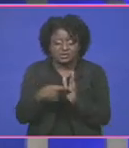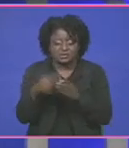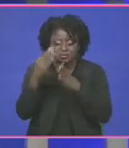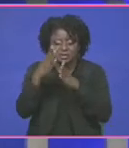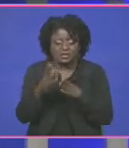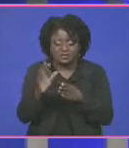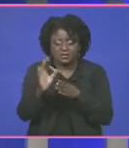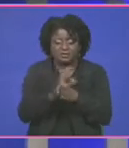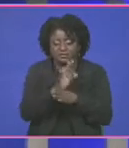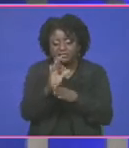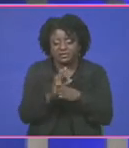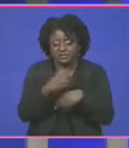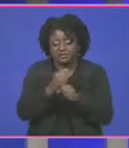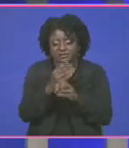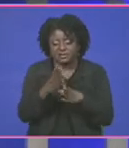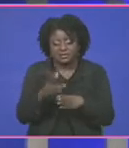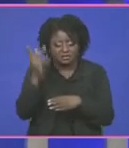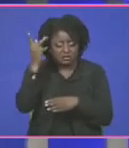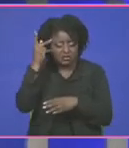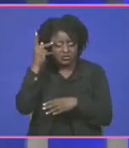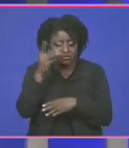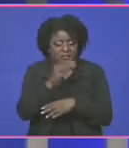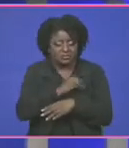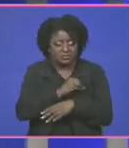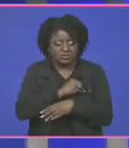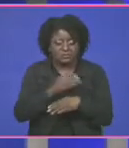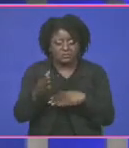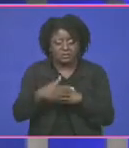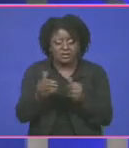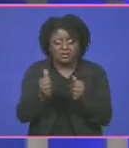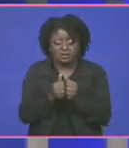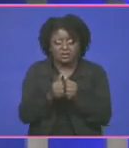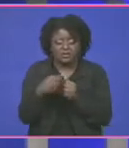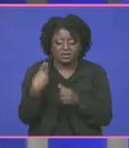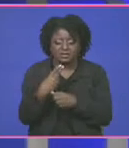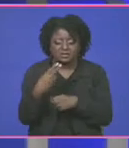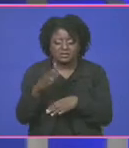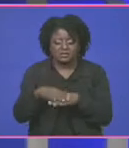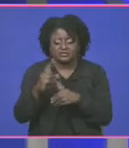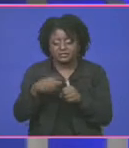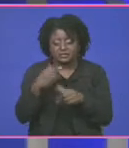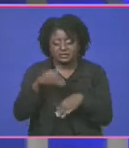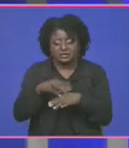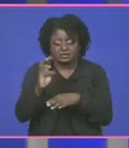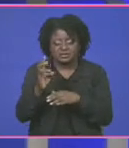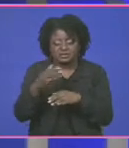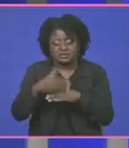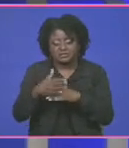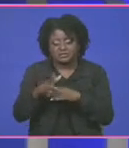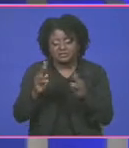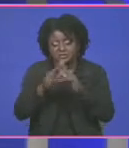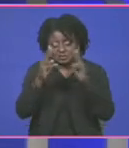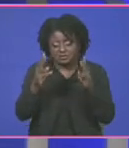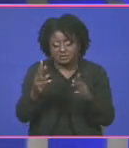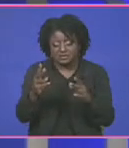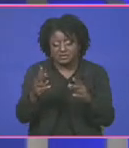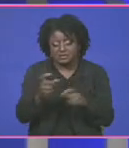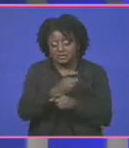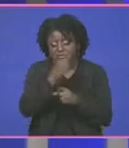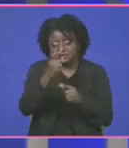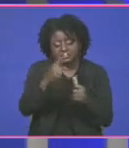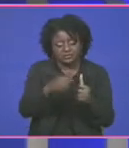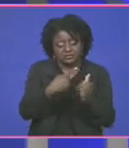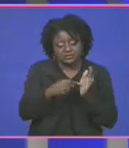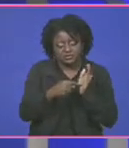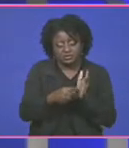Bahamian filmmaker Kareem Mortimer is back with us on First at Six on the heels of a very successful premiere of his film